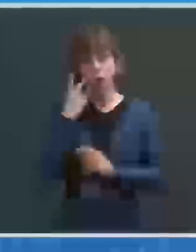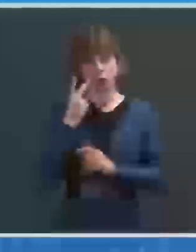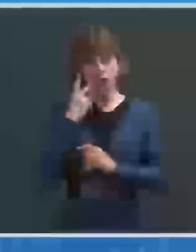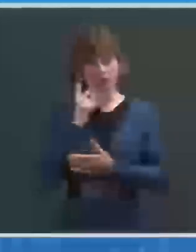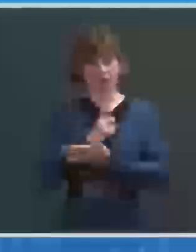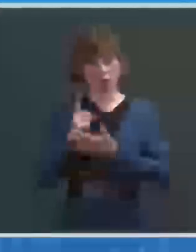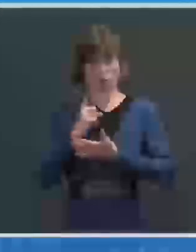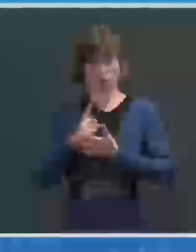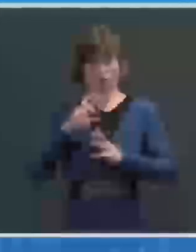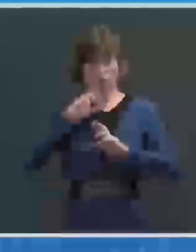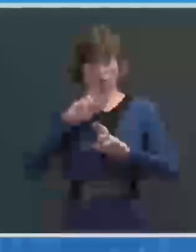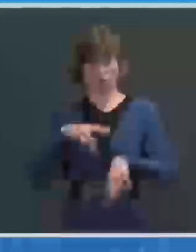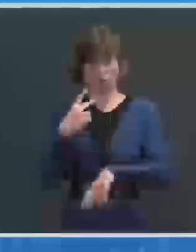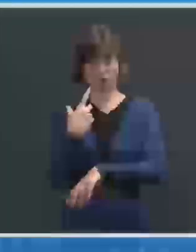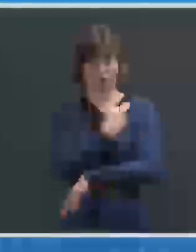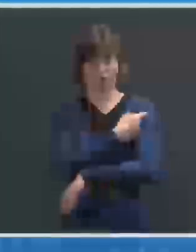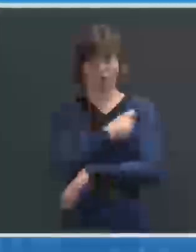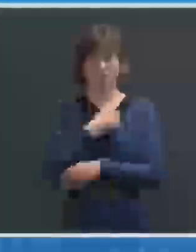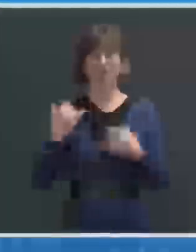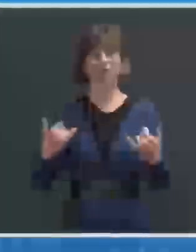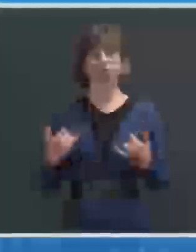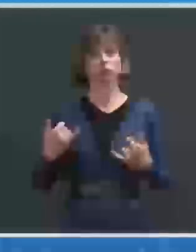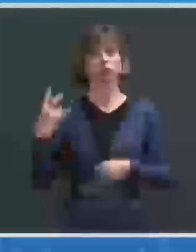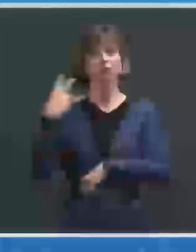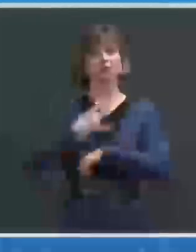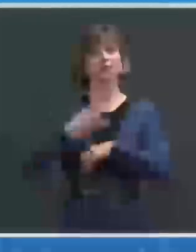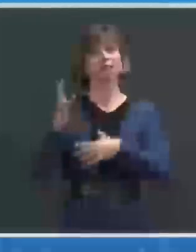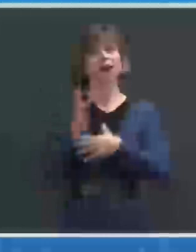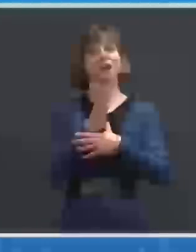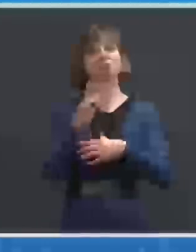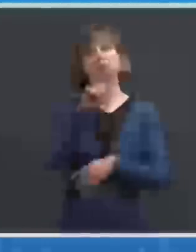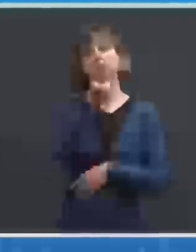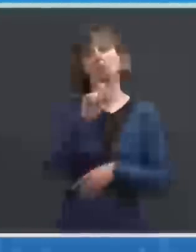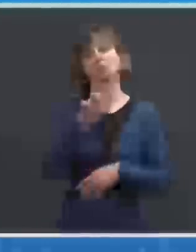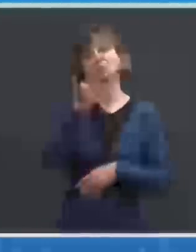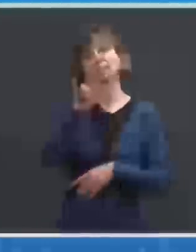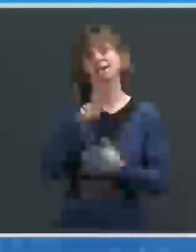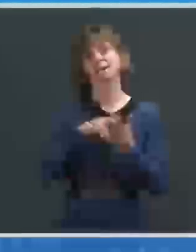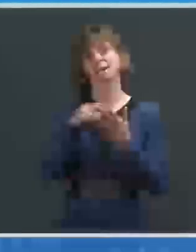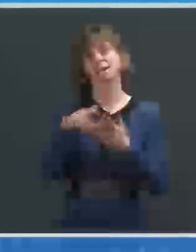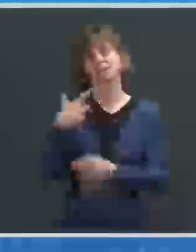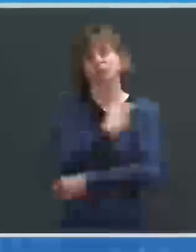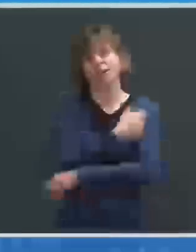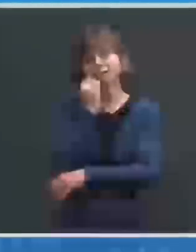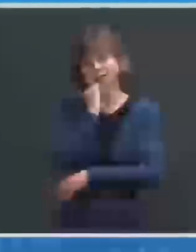report, the current 7-day average is 1.7 million shots per day.